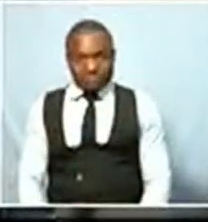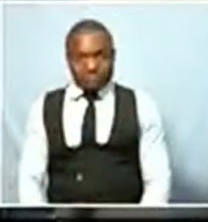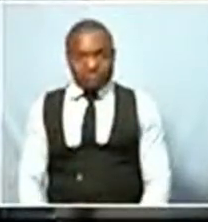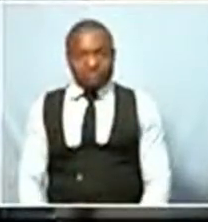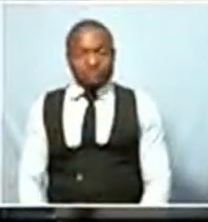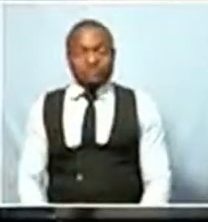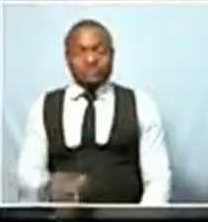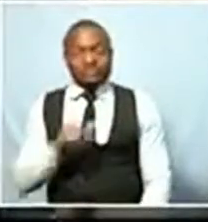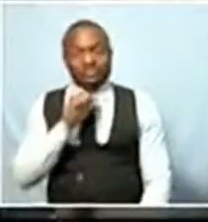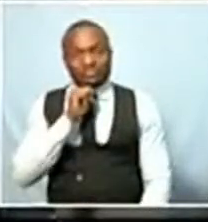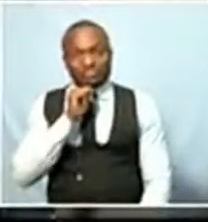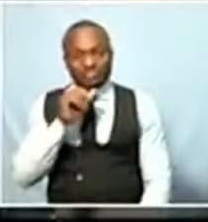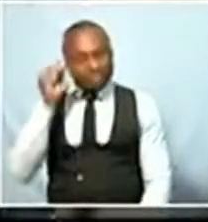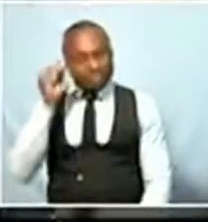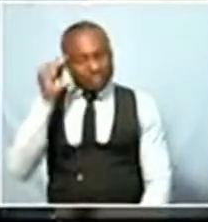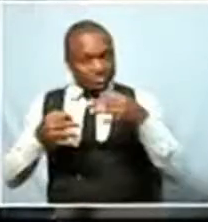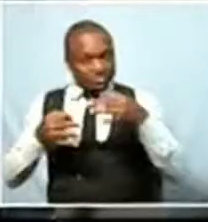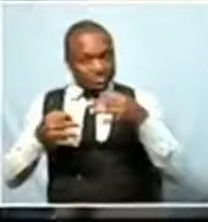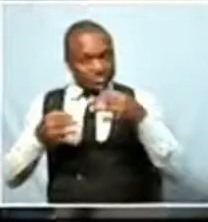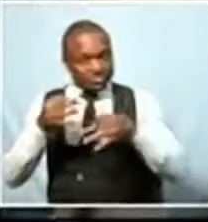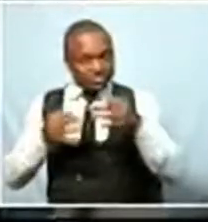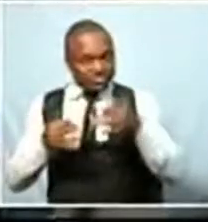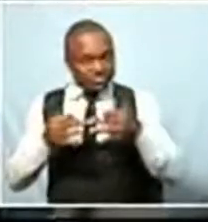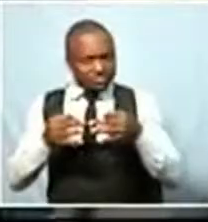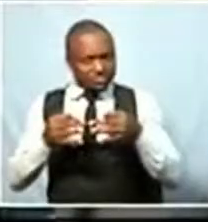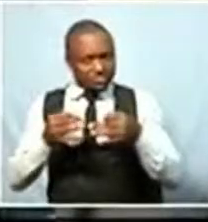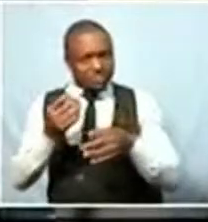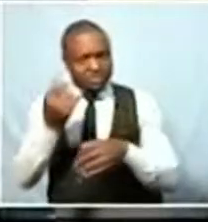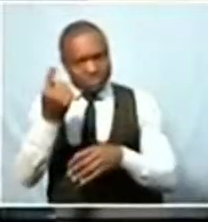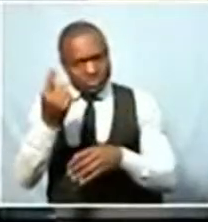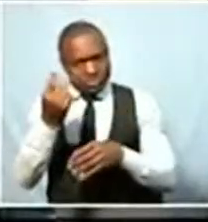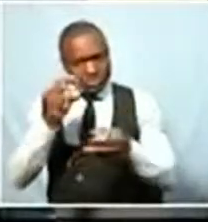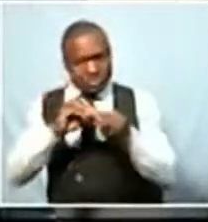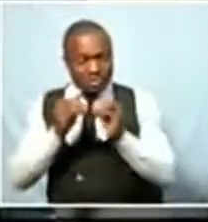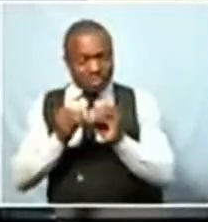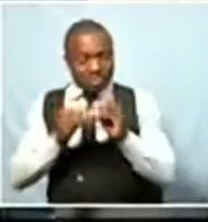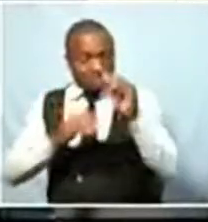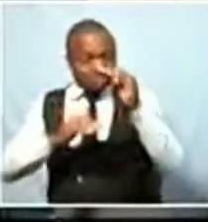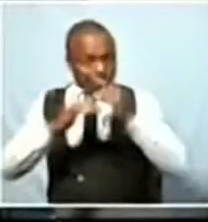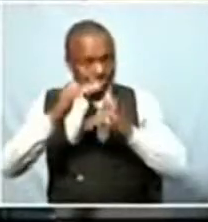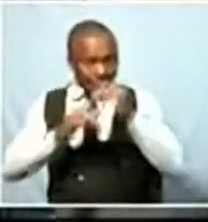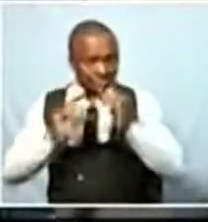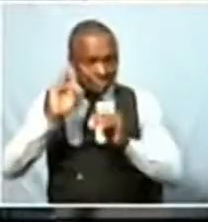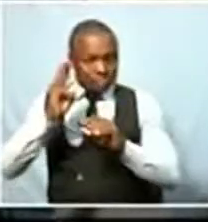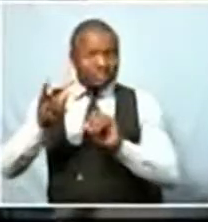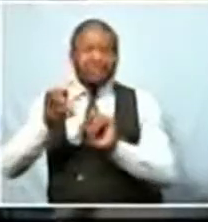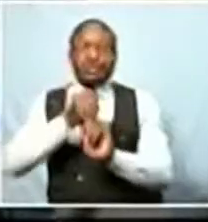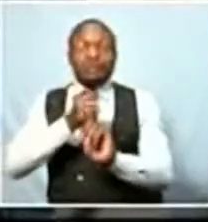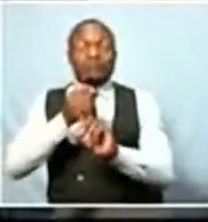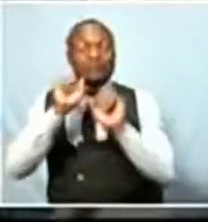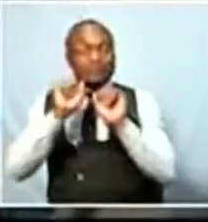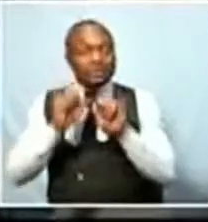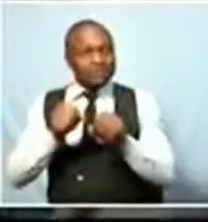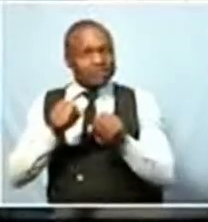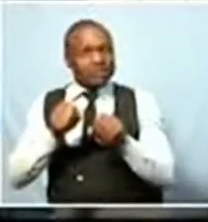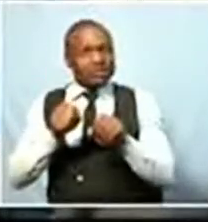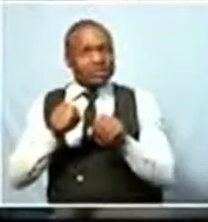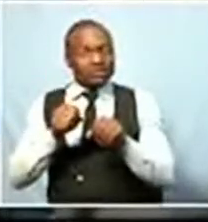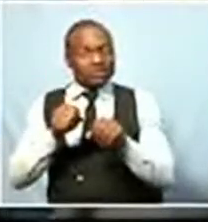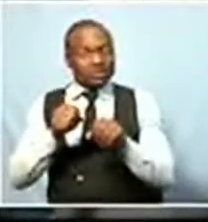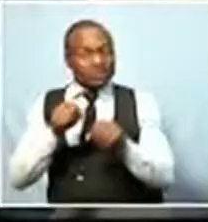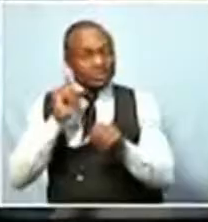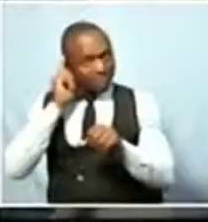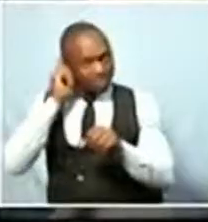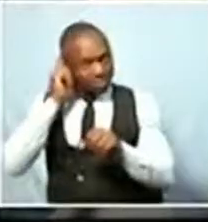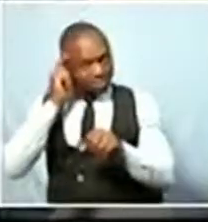know whether indeed single-digit inflation rate will be achieved. It's just a projection. Let's just assume we go with